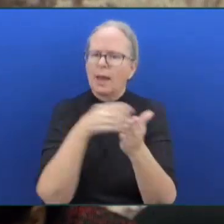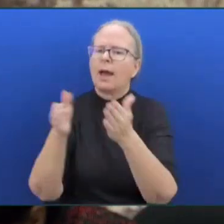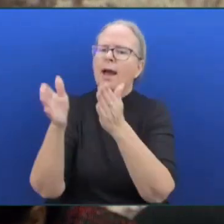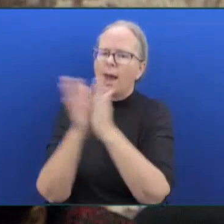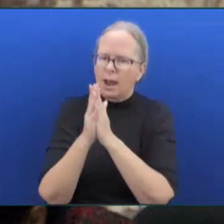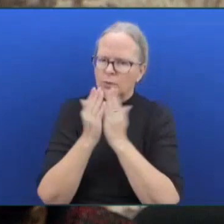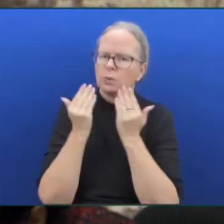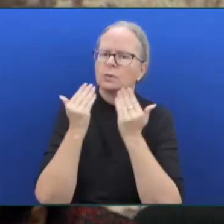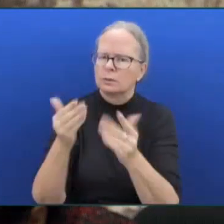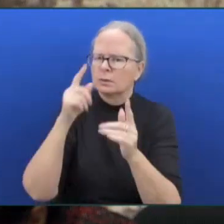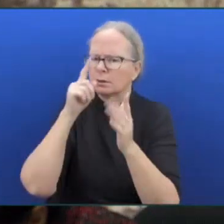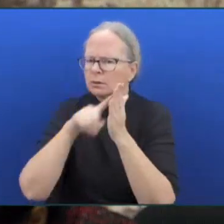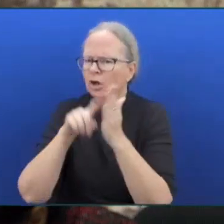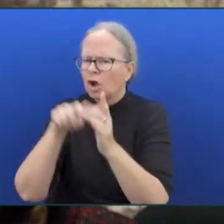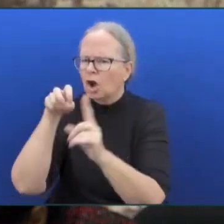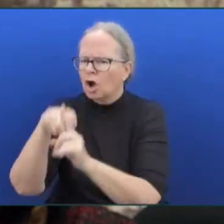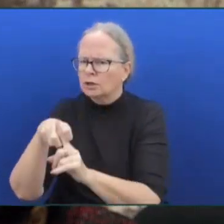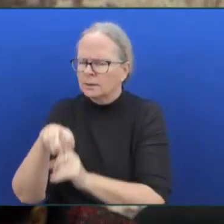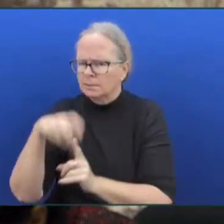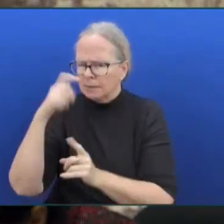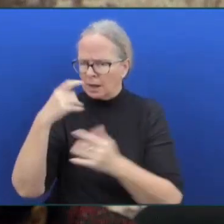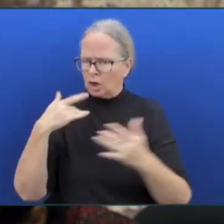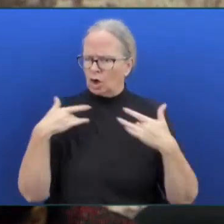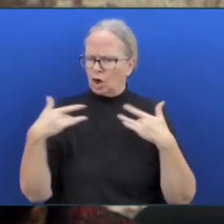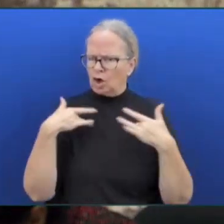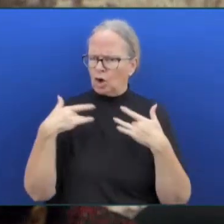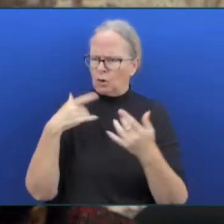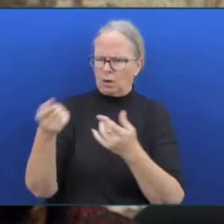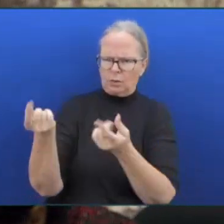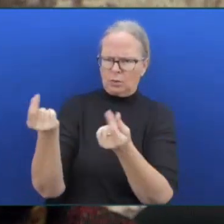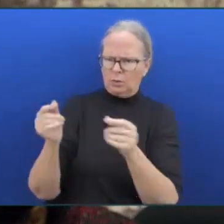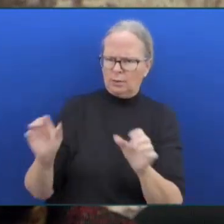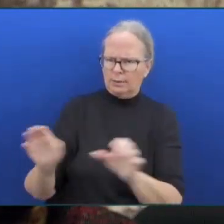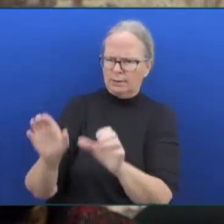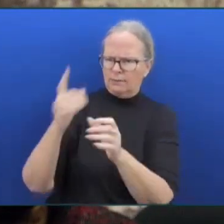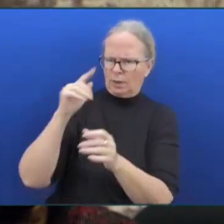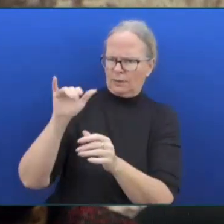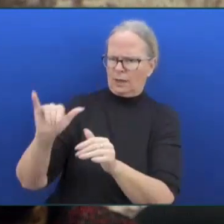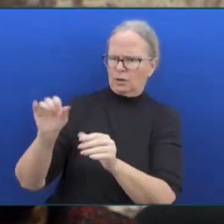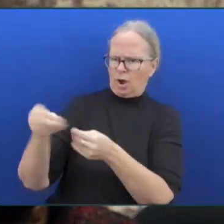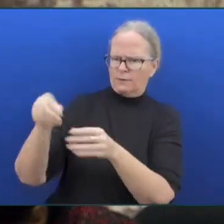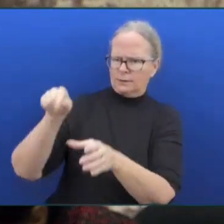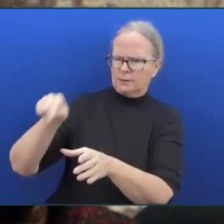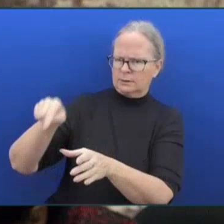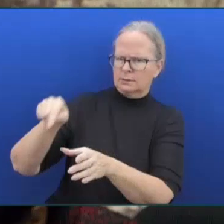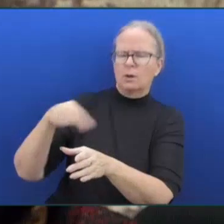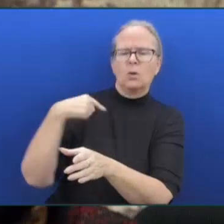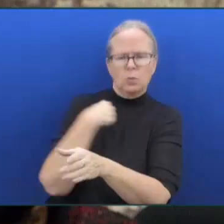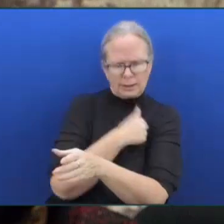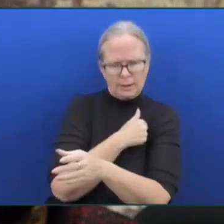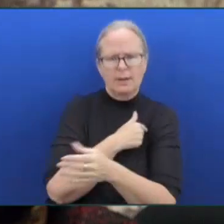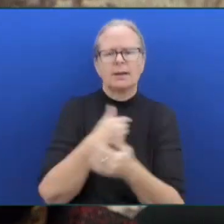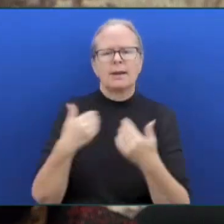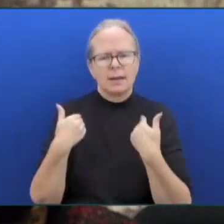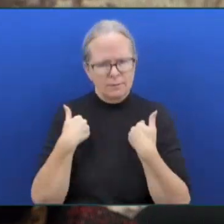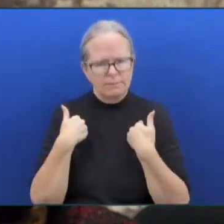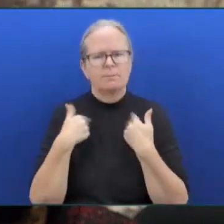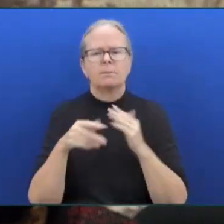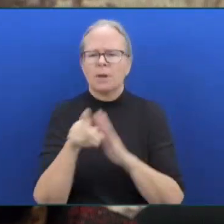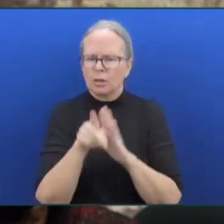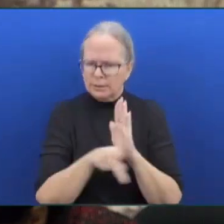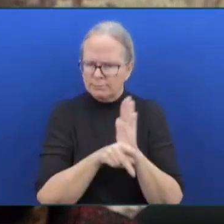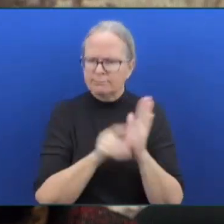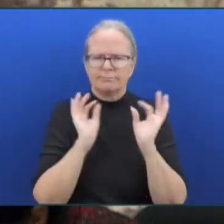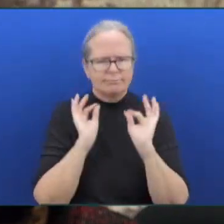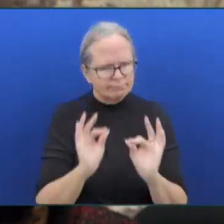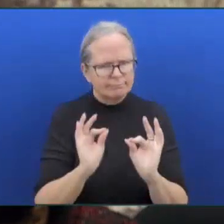the practice in that office. We have good policies and procedures in place, and they need to be followed. And